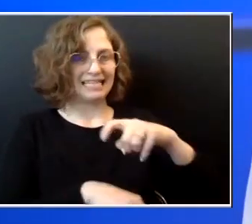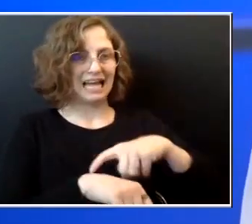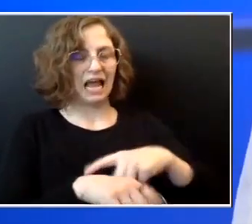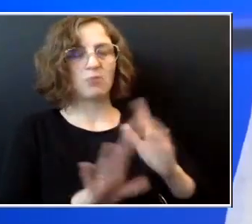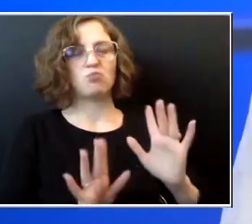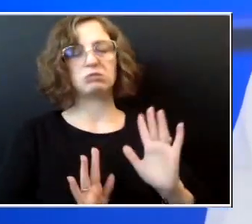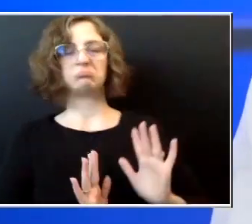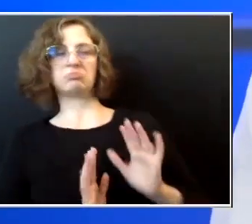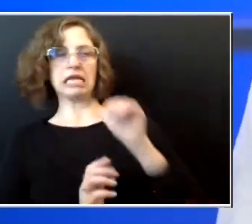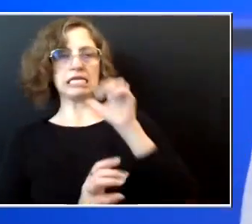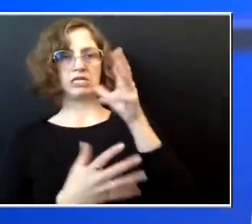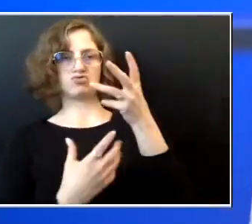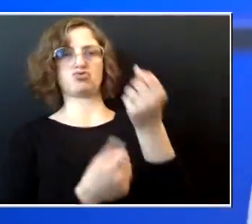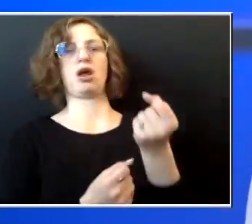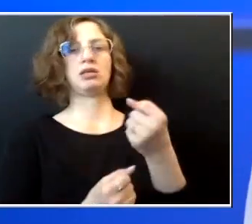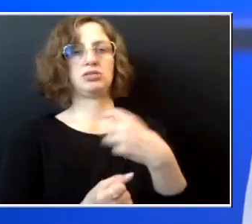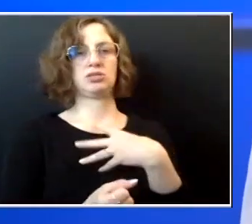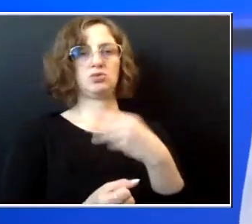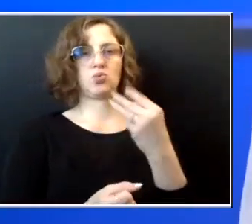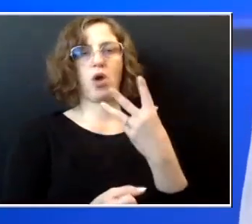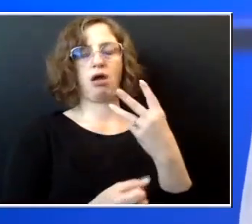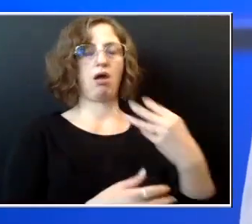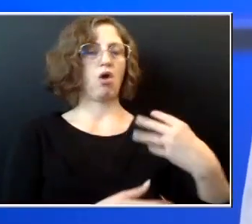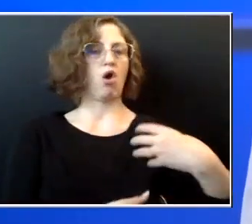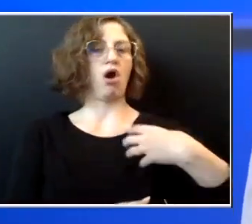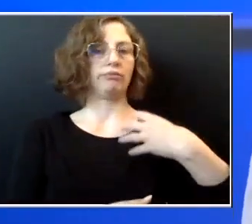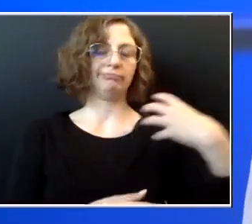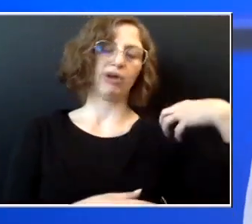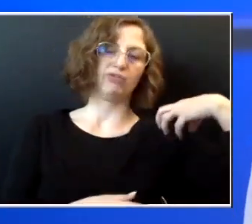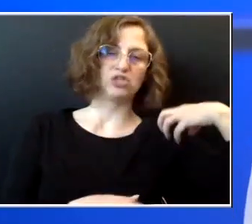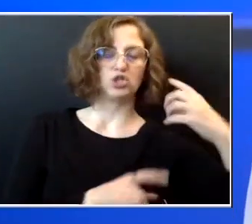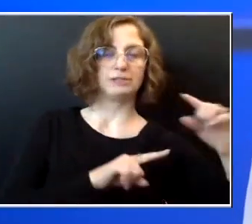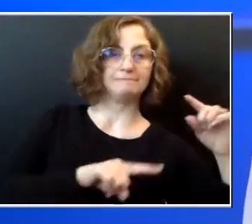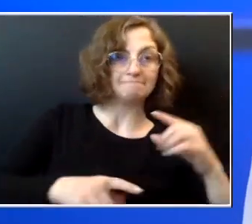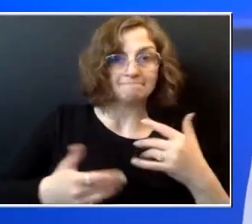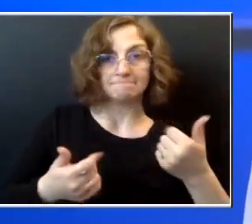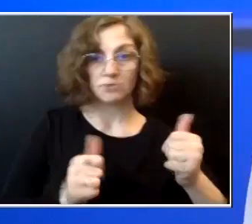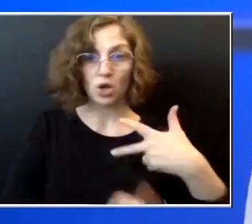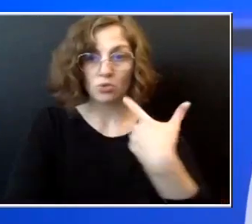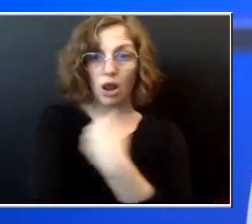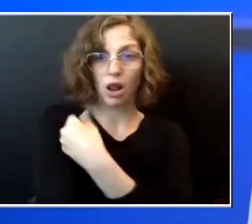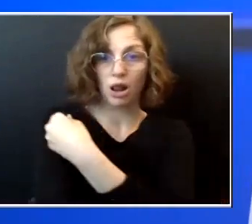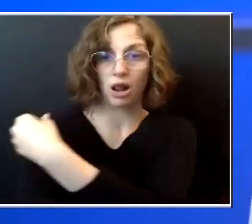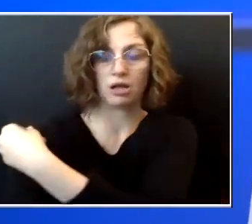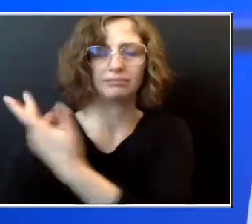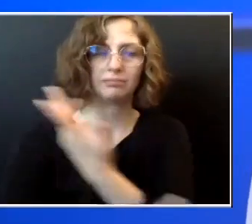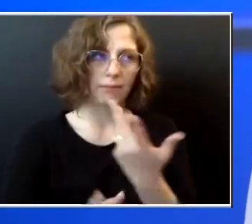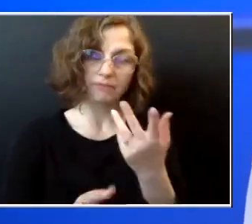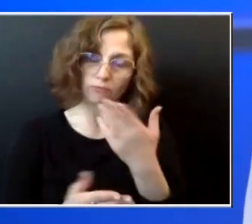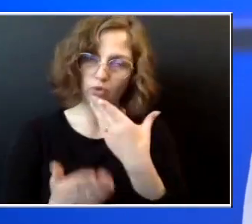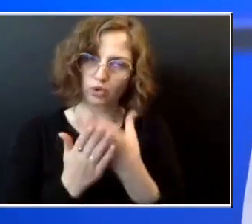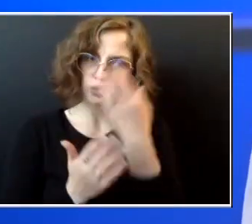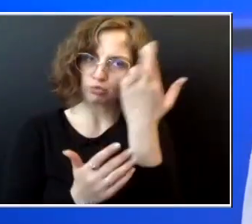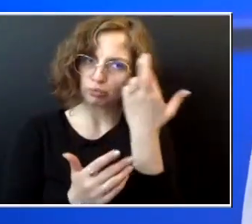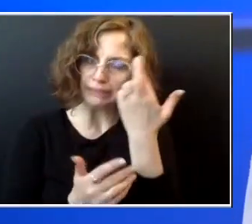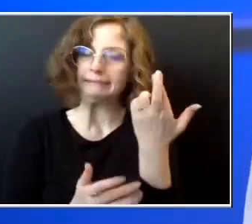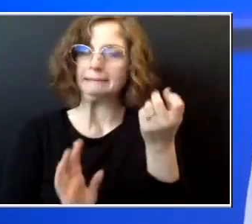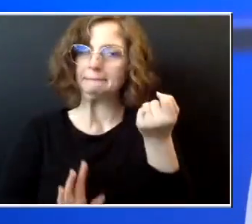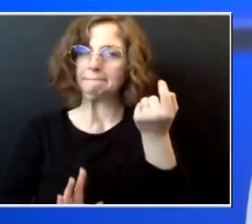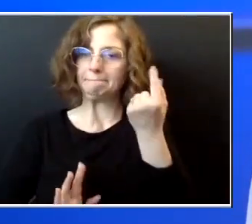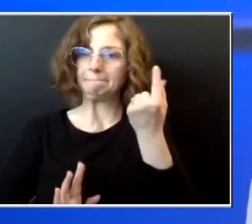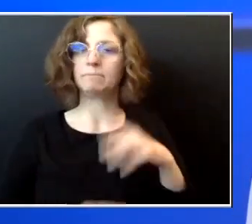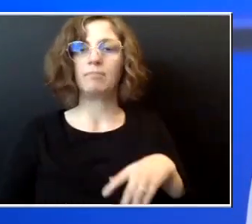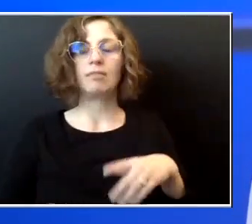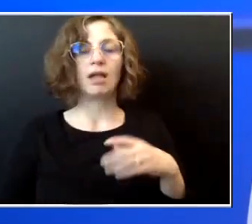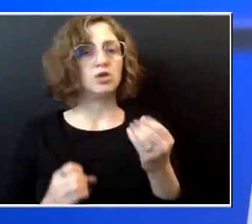to gather and vaccinate people in that population. And smallpox sort of spread really quickly, so it was a terrible